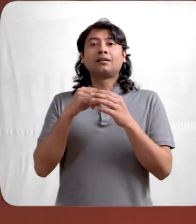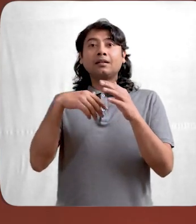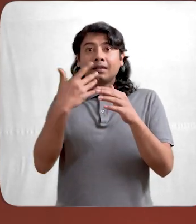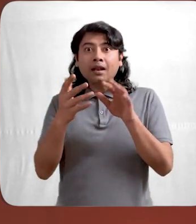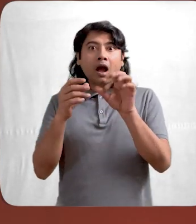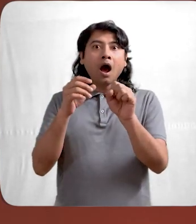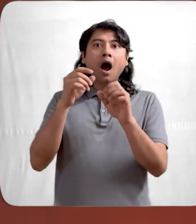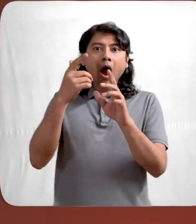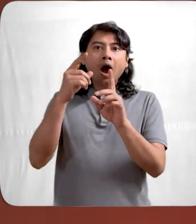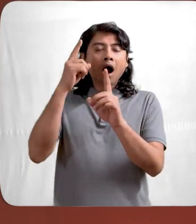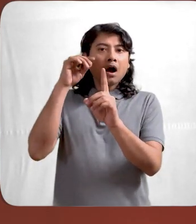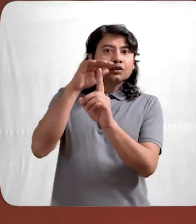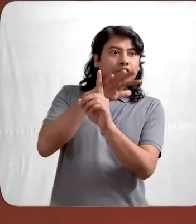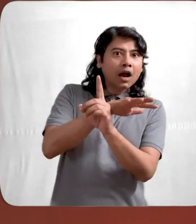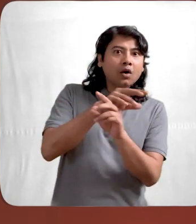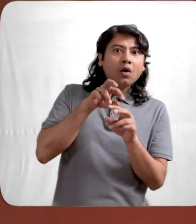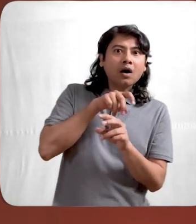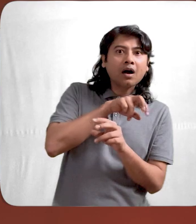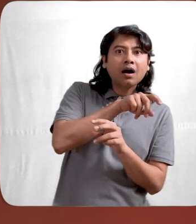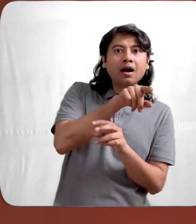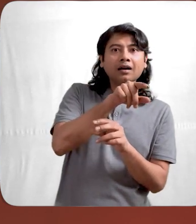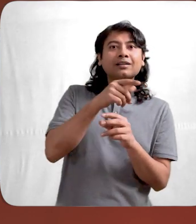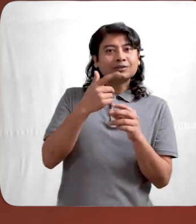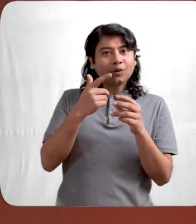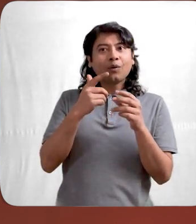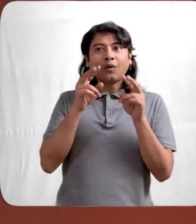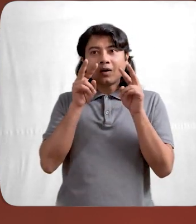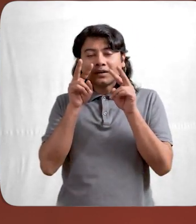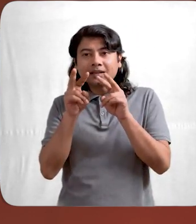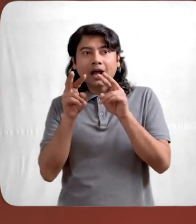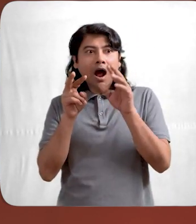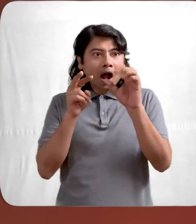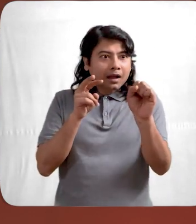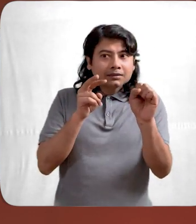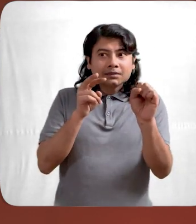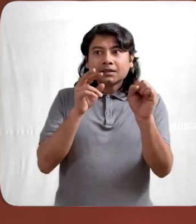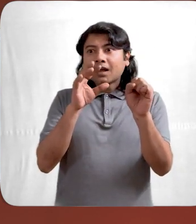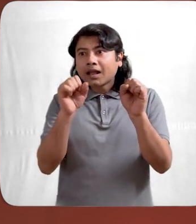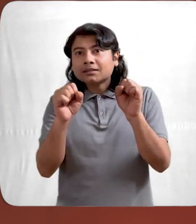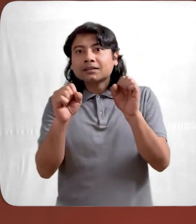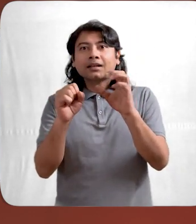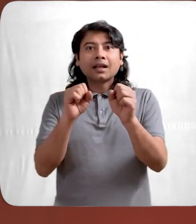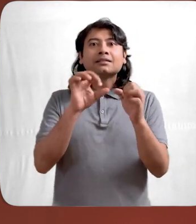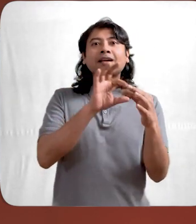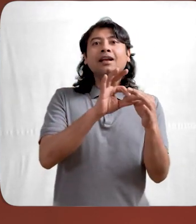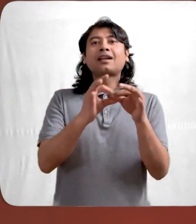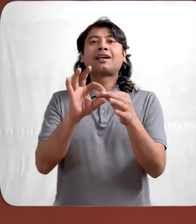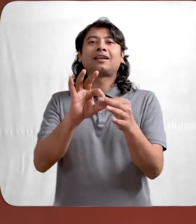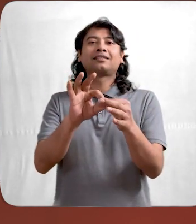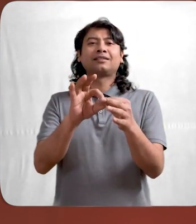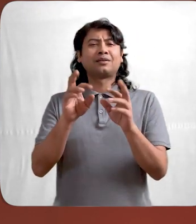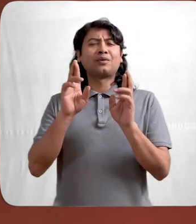Then the shadows they will start seeing. So you start seeing one thing and then the other will draw you. So I'm sure they'll be able